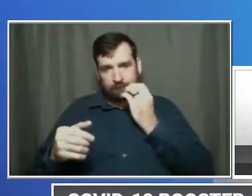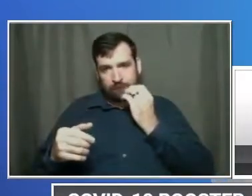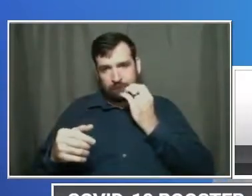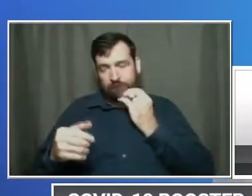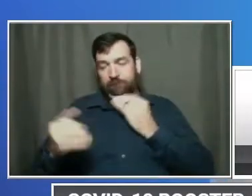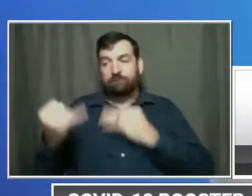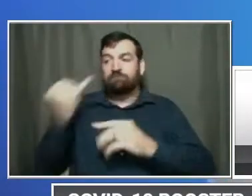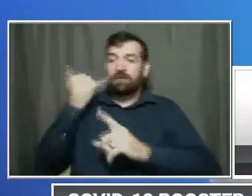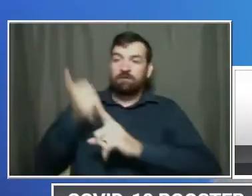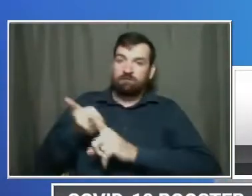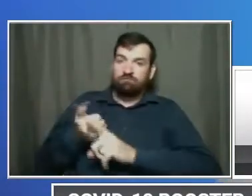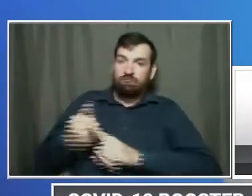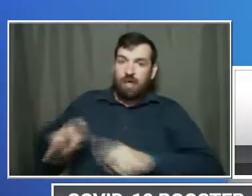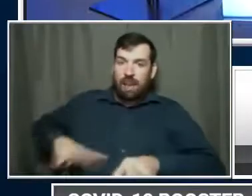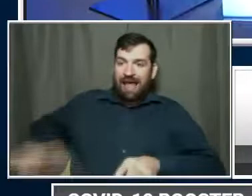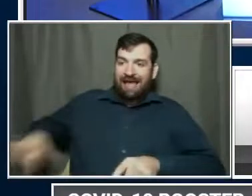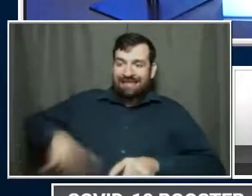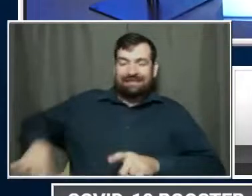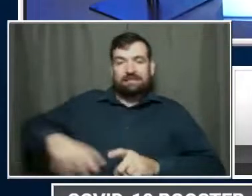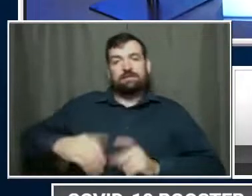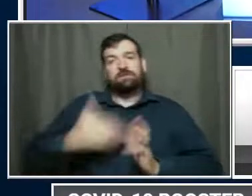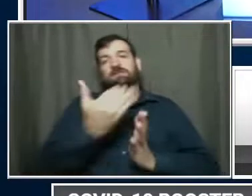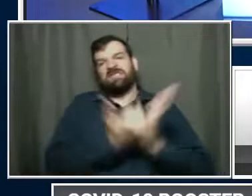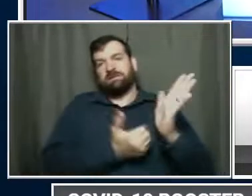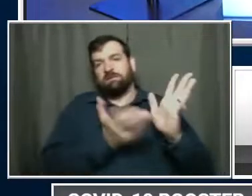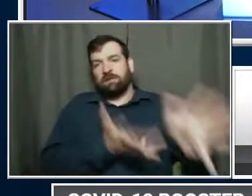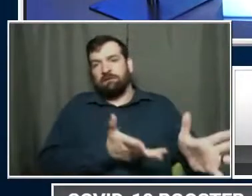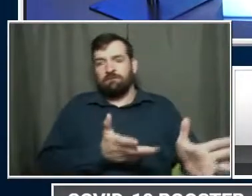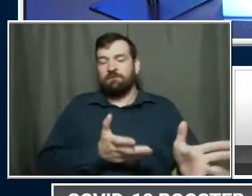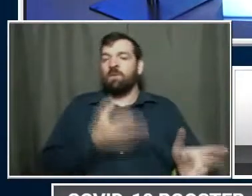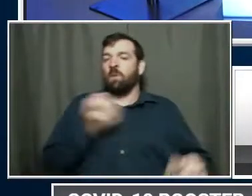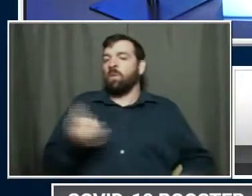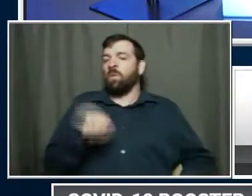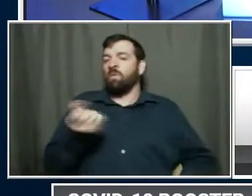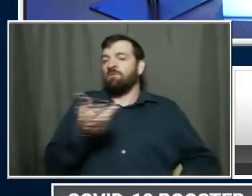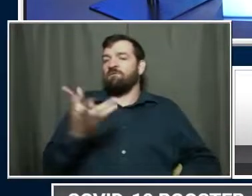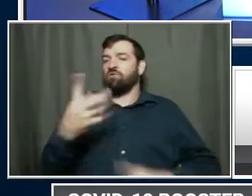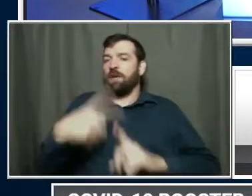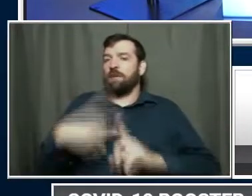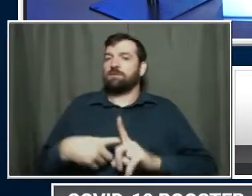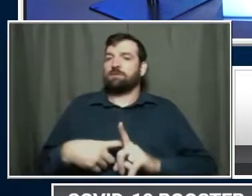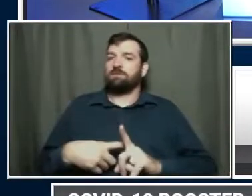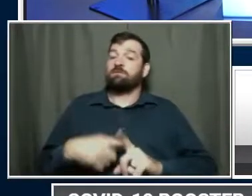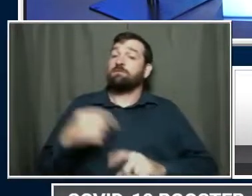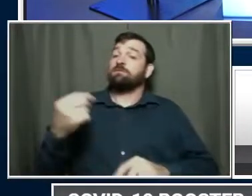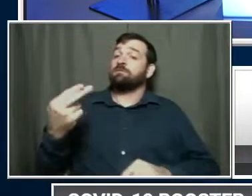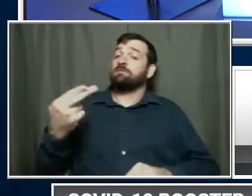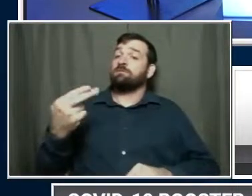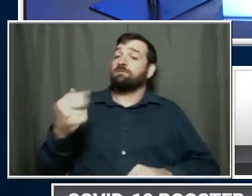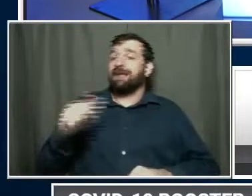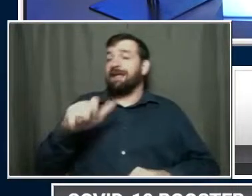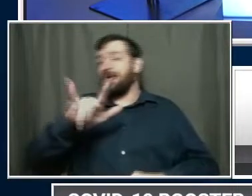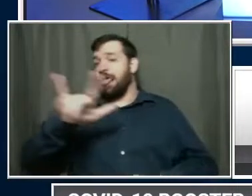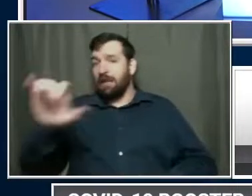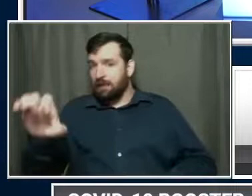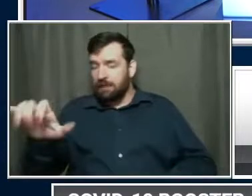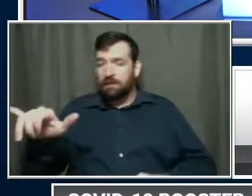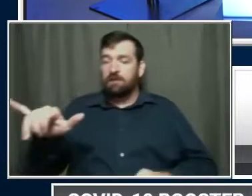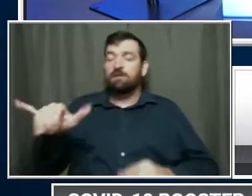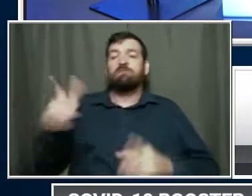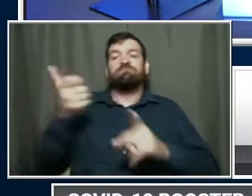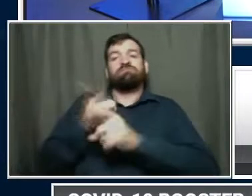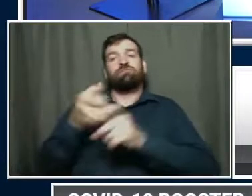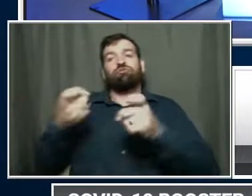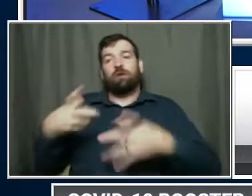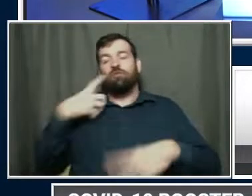them listed and transplant them. They could do that. They could hold on for a few more months. I want to bring in Haley now. You're Director of the Transplant Program for the National